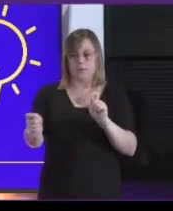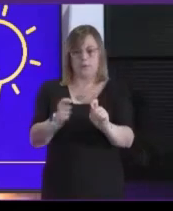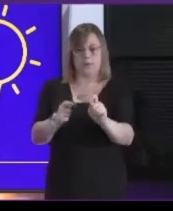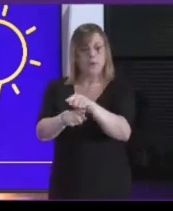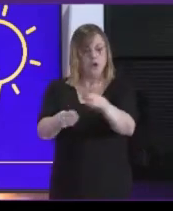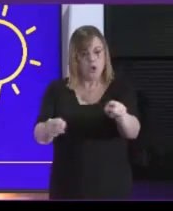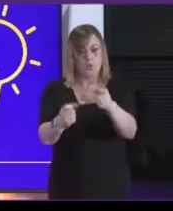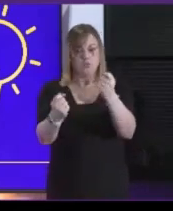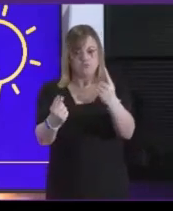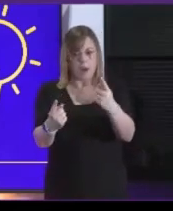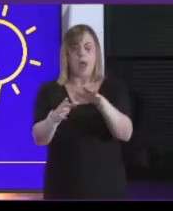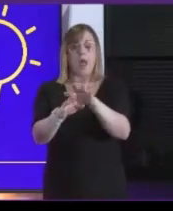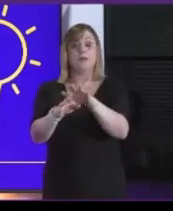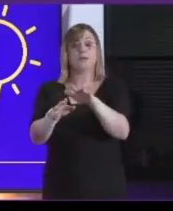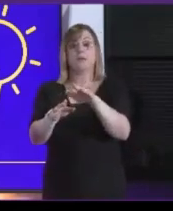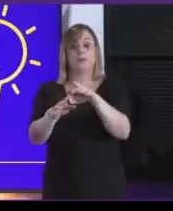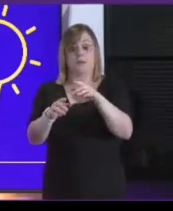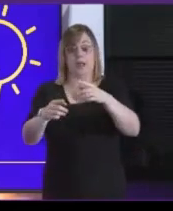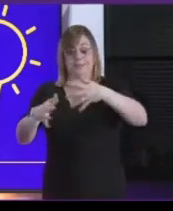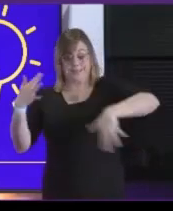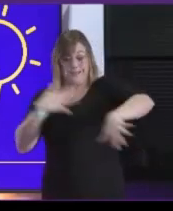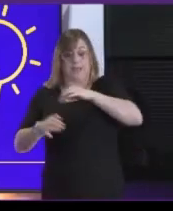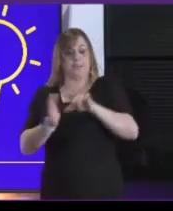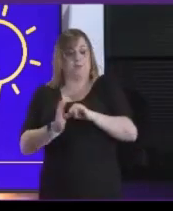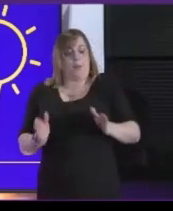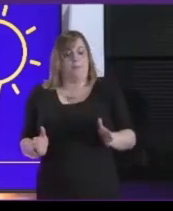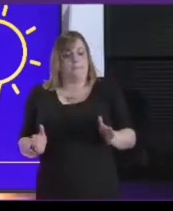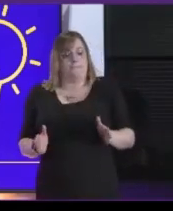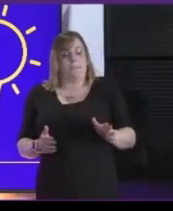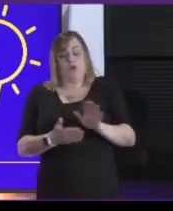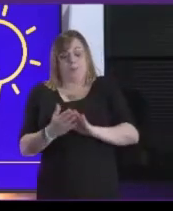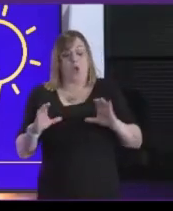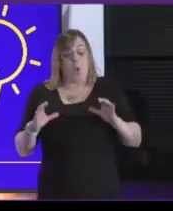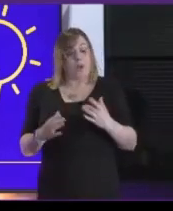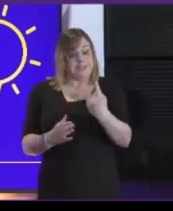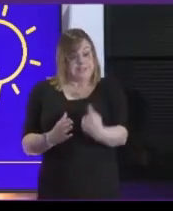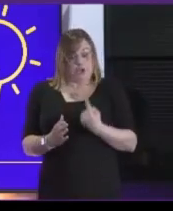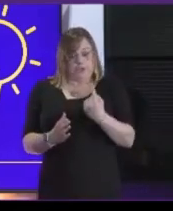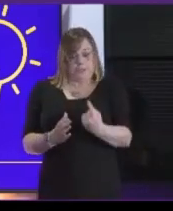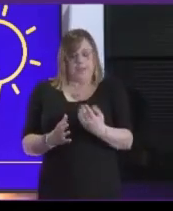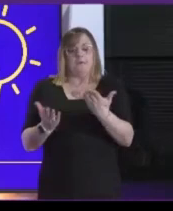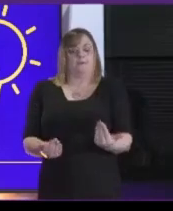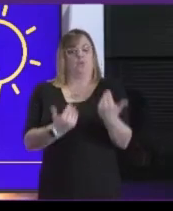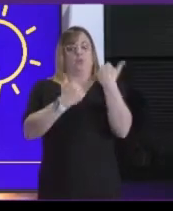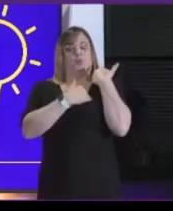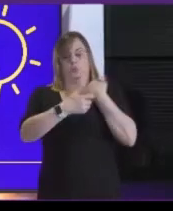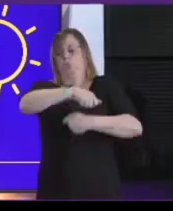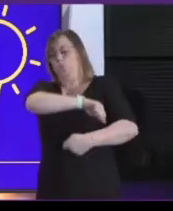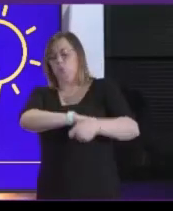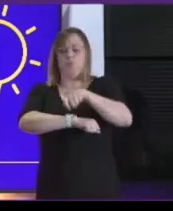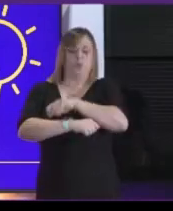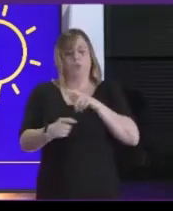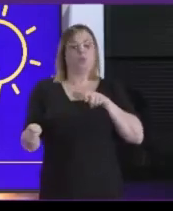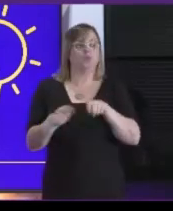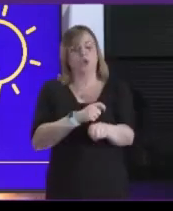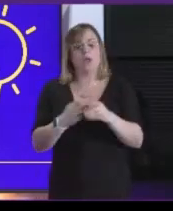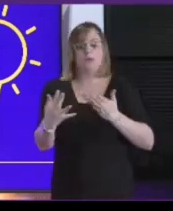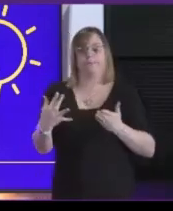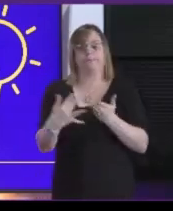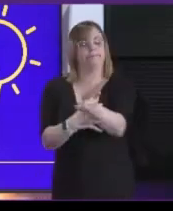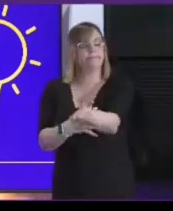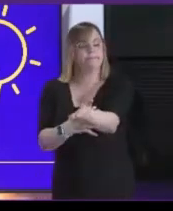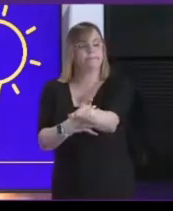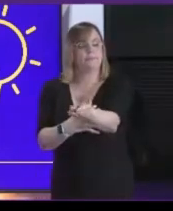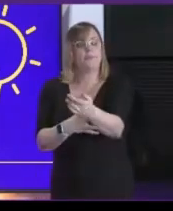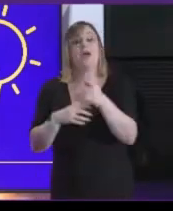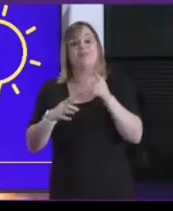advocate for the removal of barriers, and putting the onus on the institutions to do it themselves proactively. That's